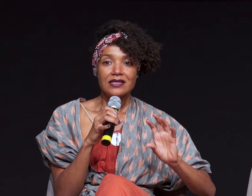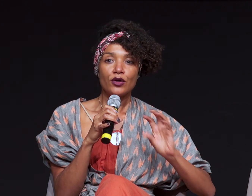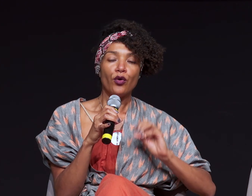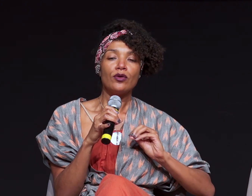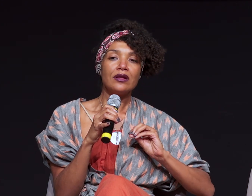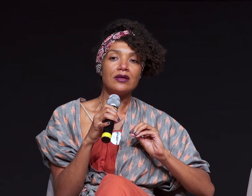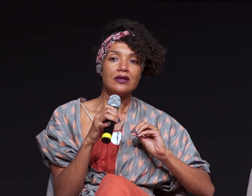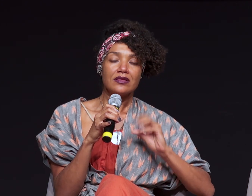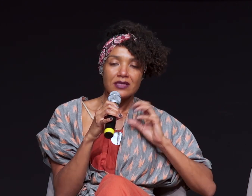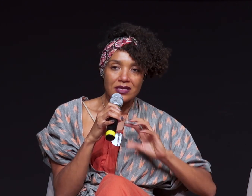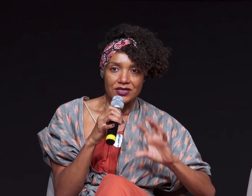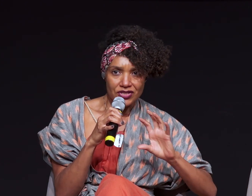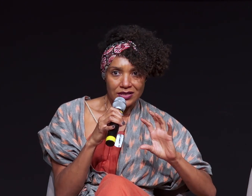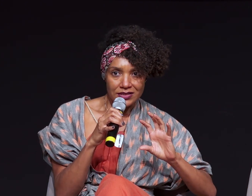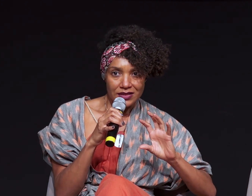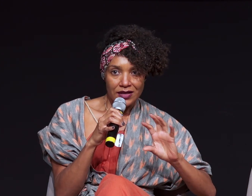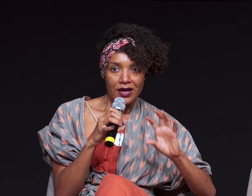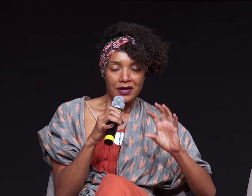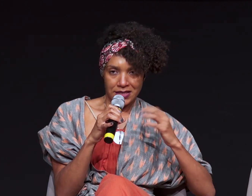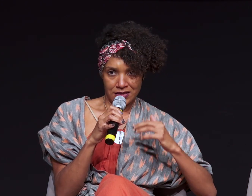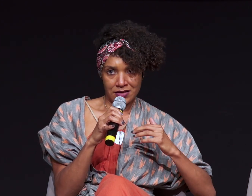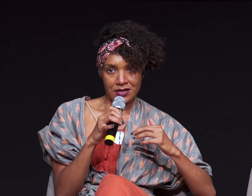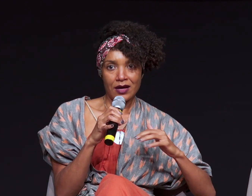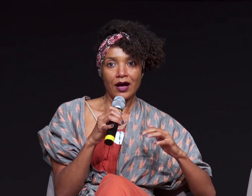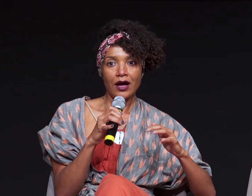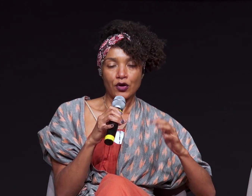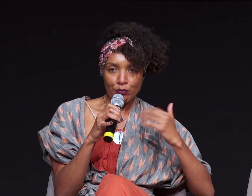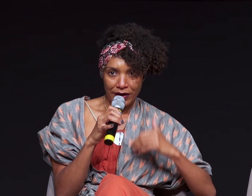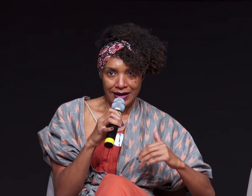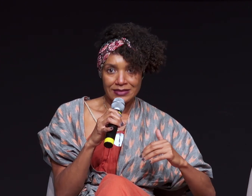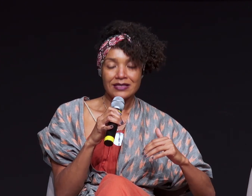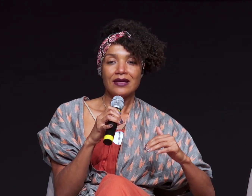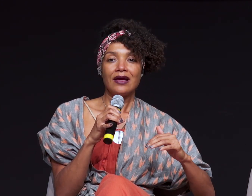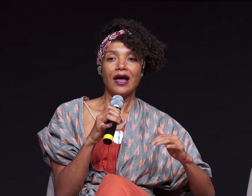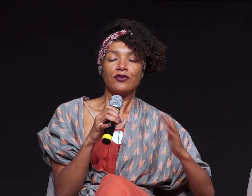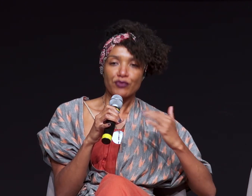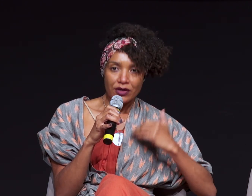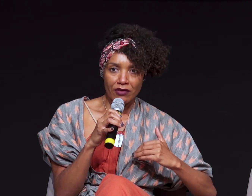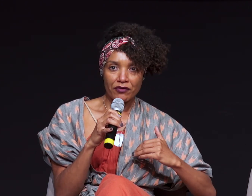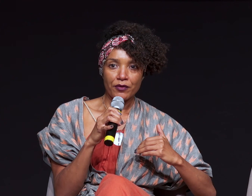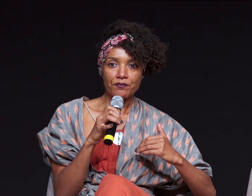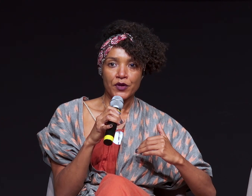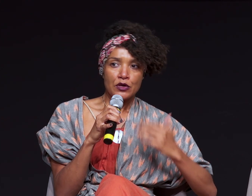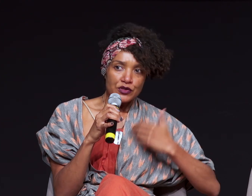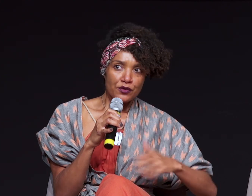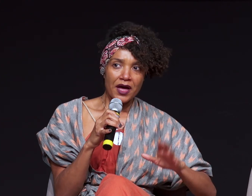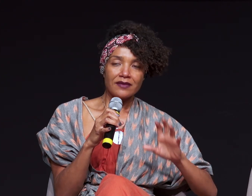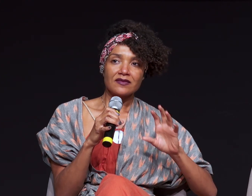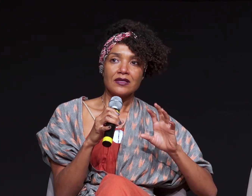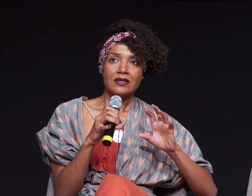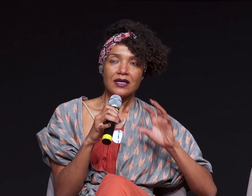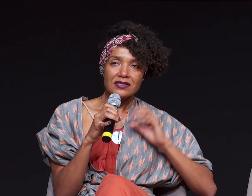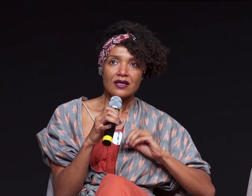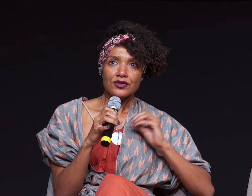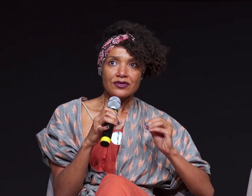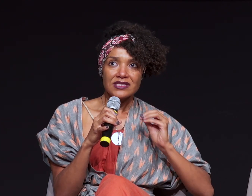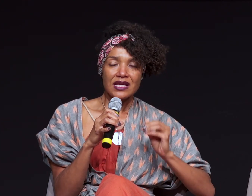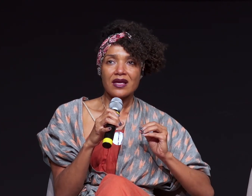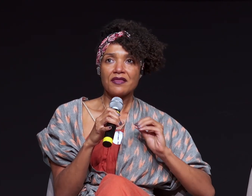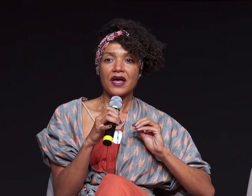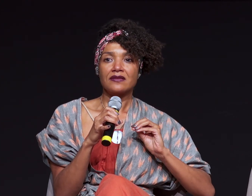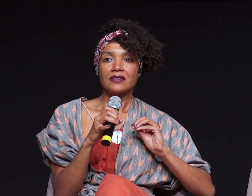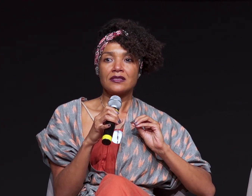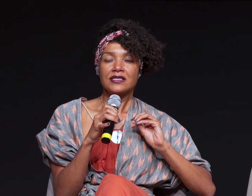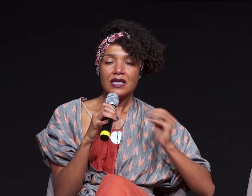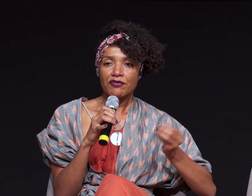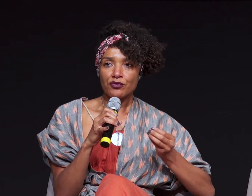that indeed only the initiate can comprehend and recover. So that it is not to